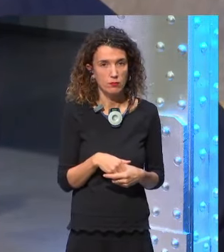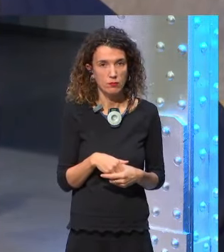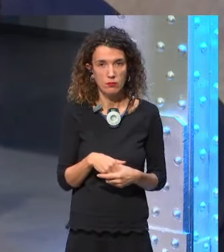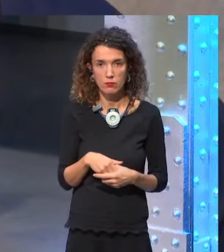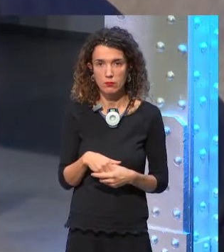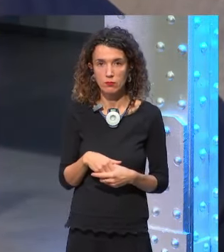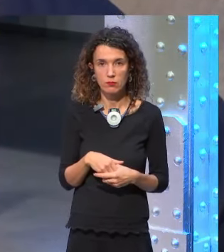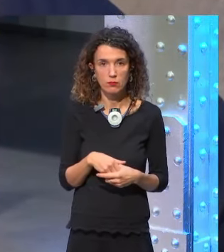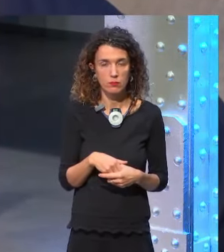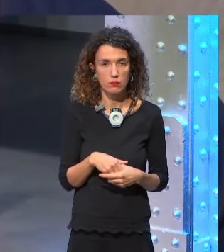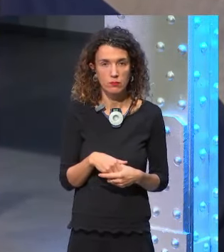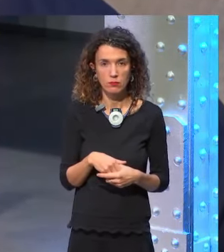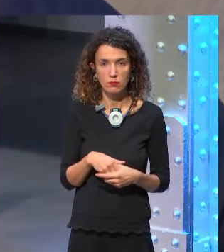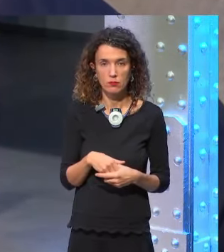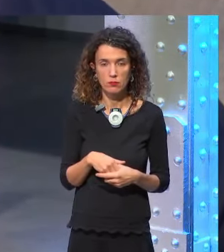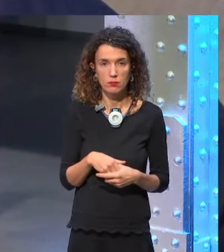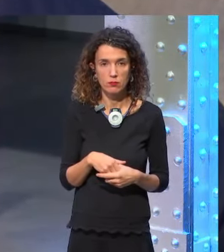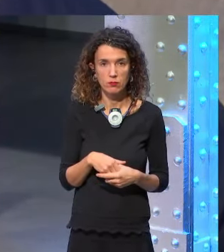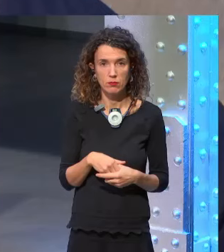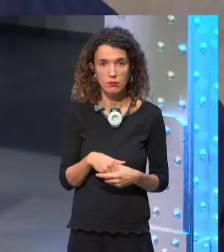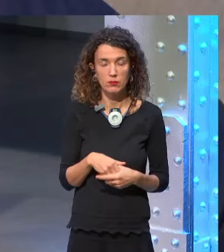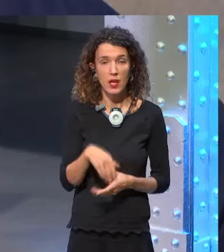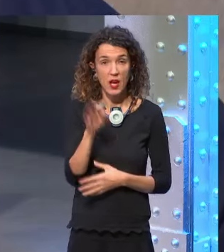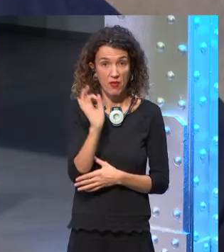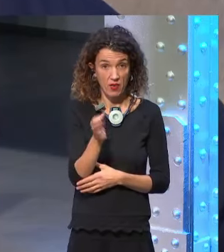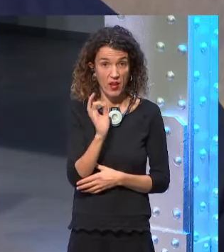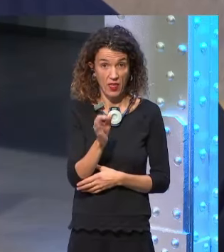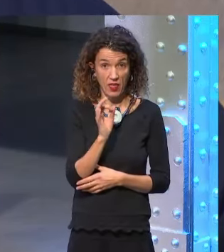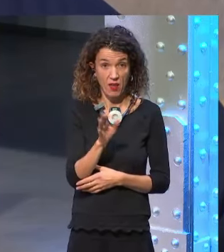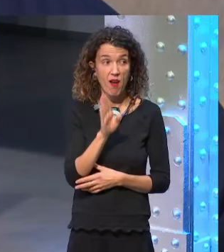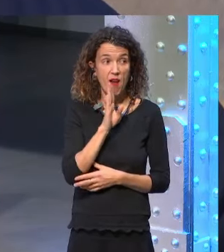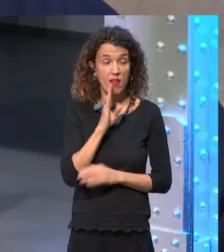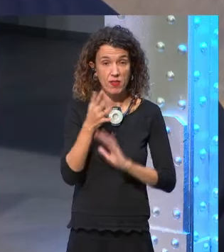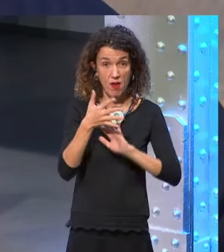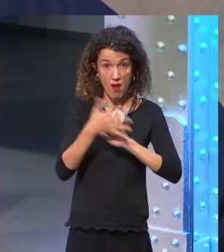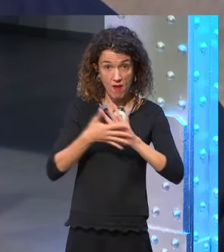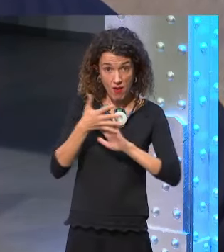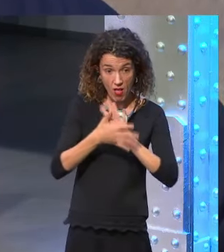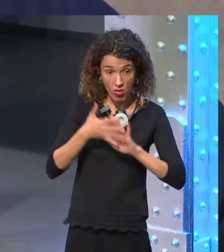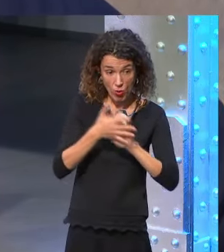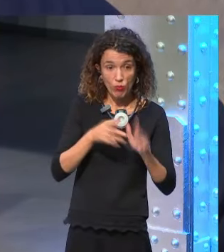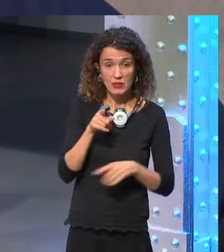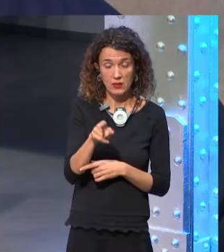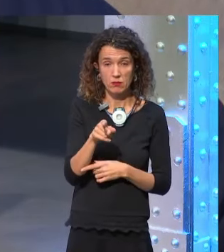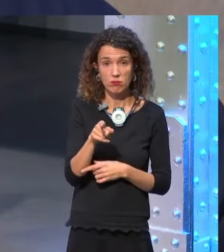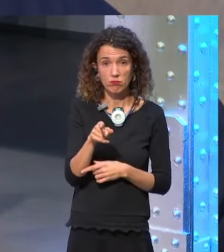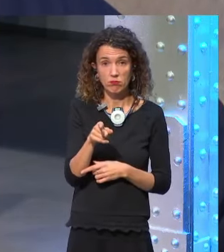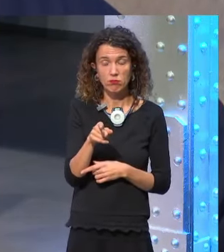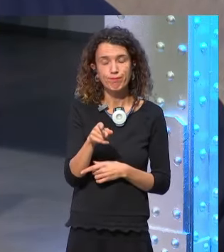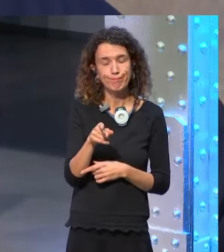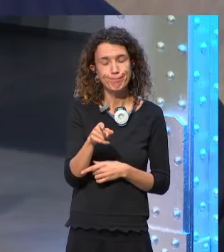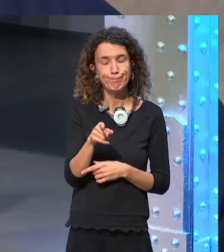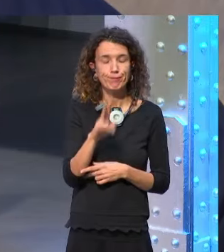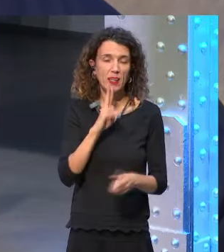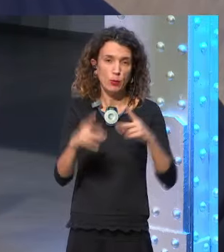But there is this aspect that you're mentioning. I mean, let's say there's multiple answers to this, but